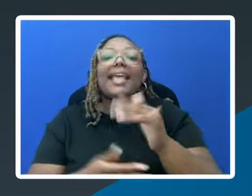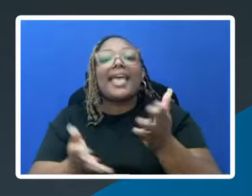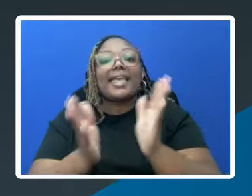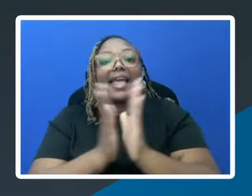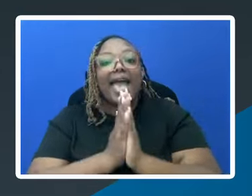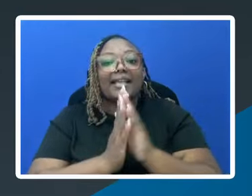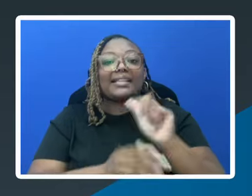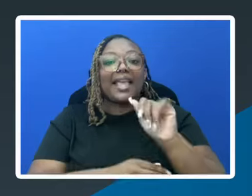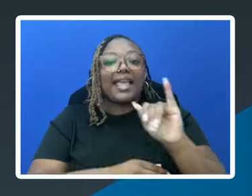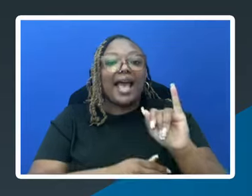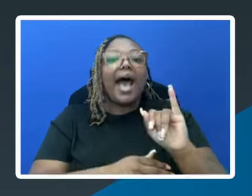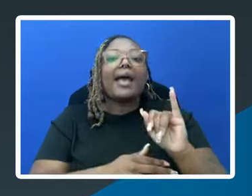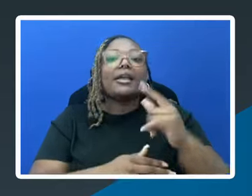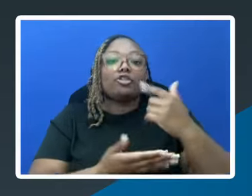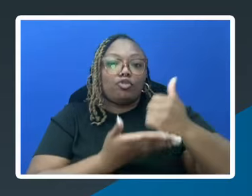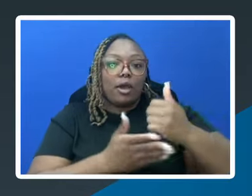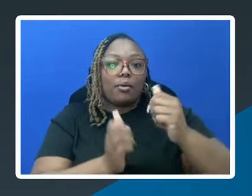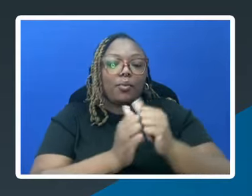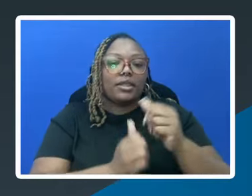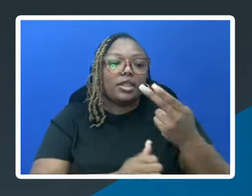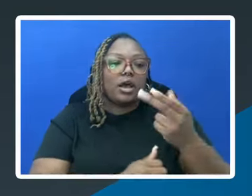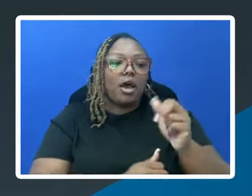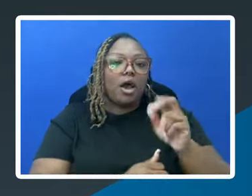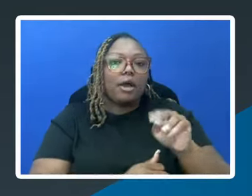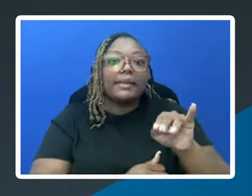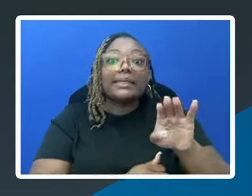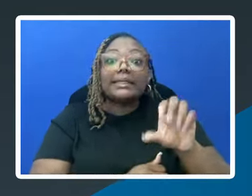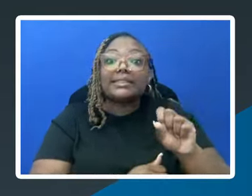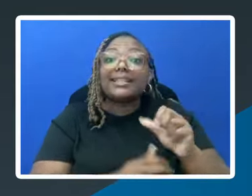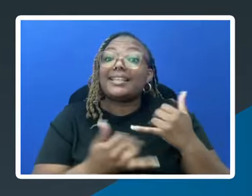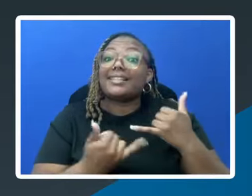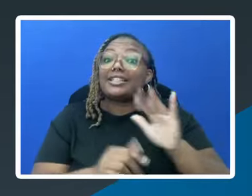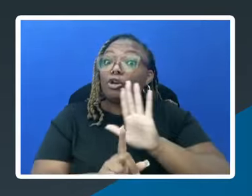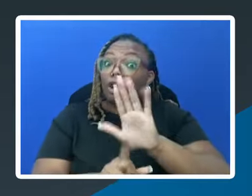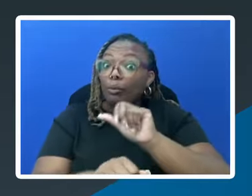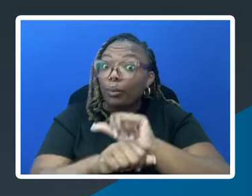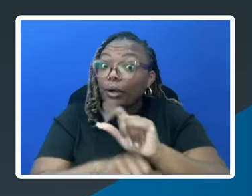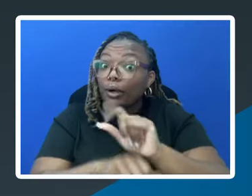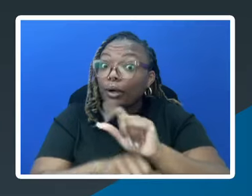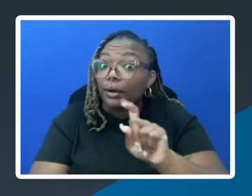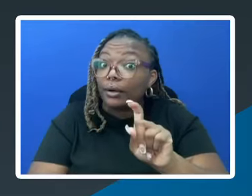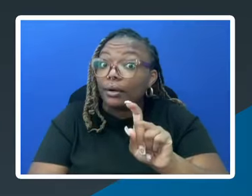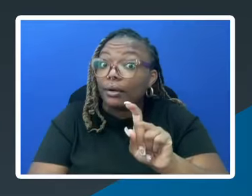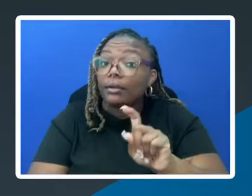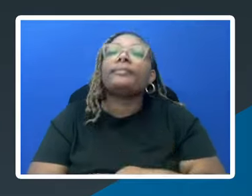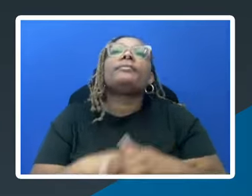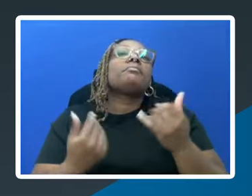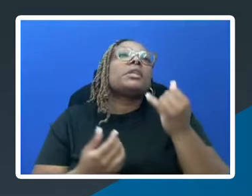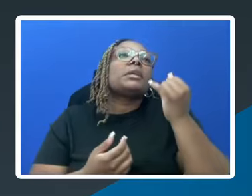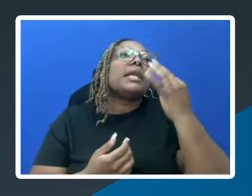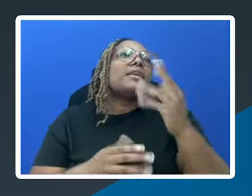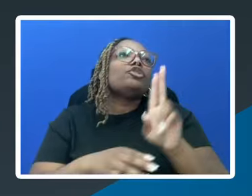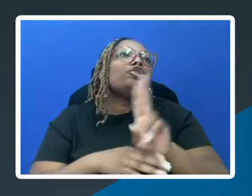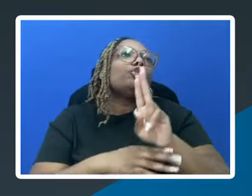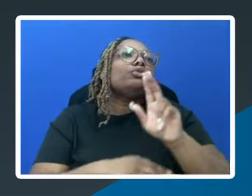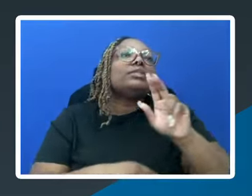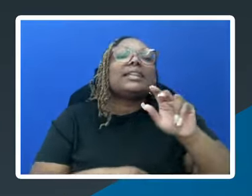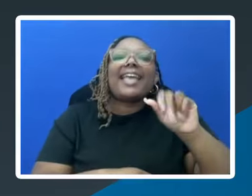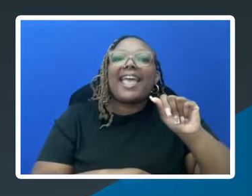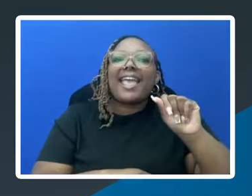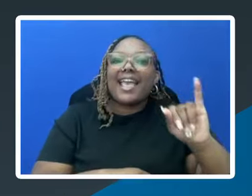harmonies in order to save her some time? Is that still her work? What if she used AI to create the whole